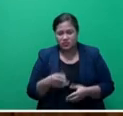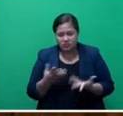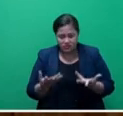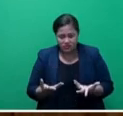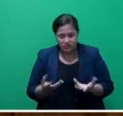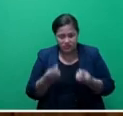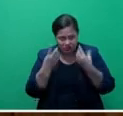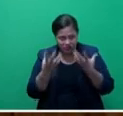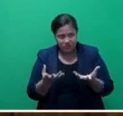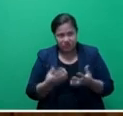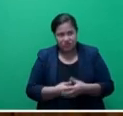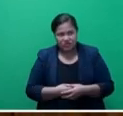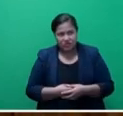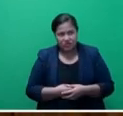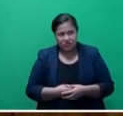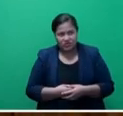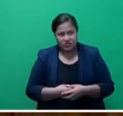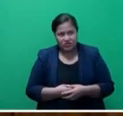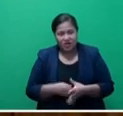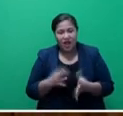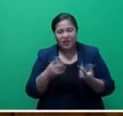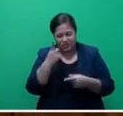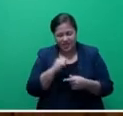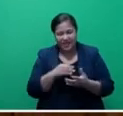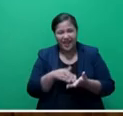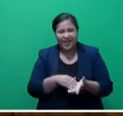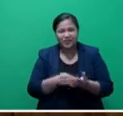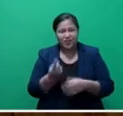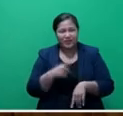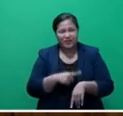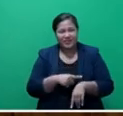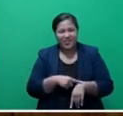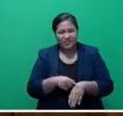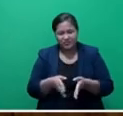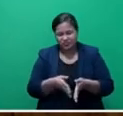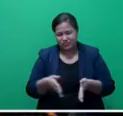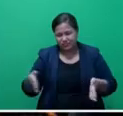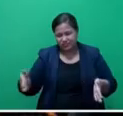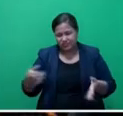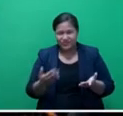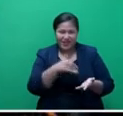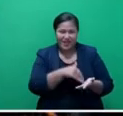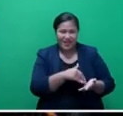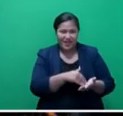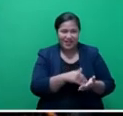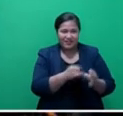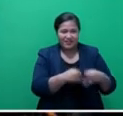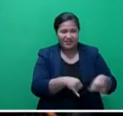in regards to the time that the boat takes to reach destinations.